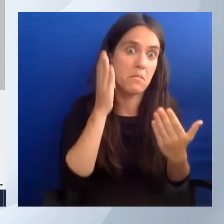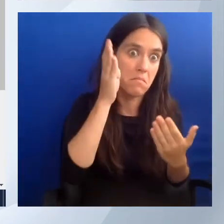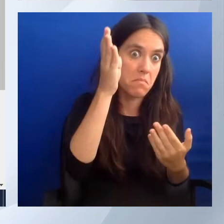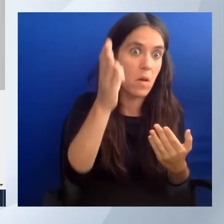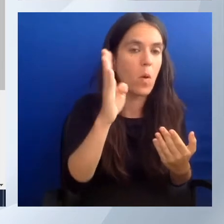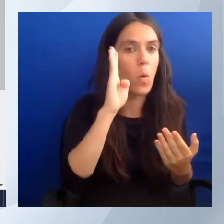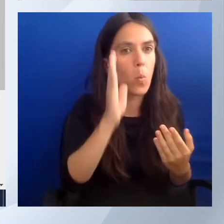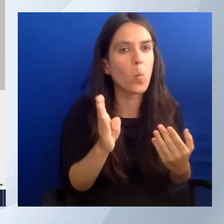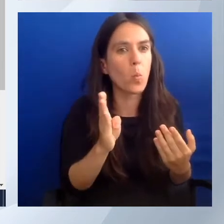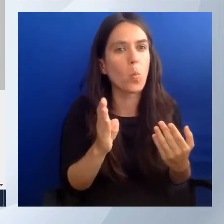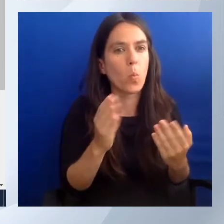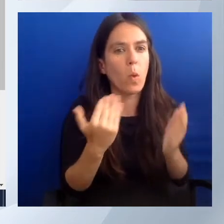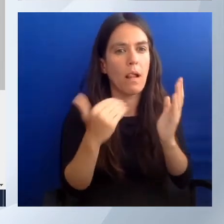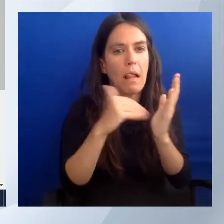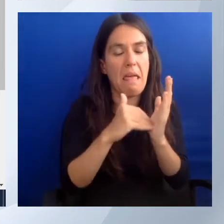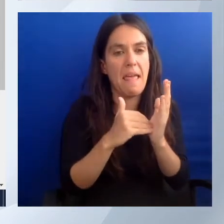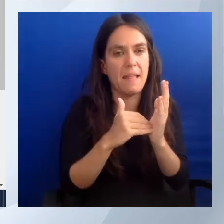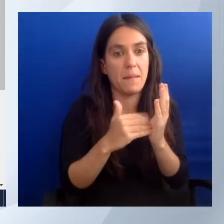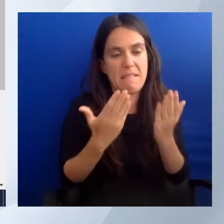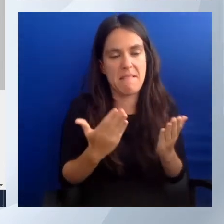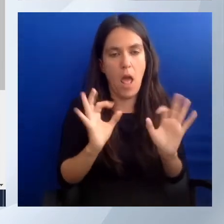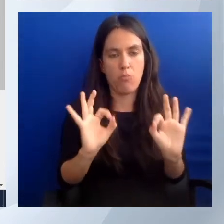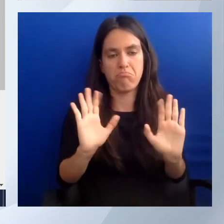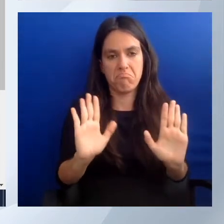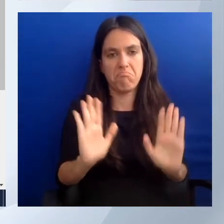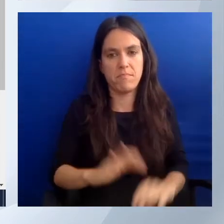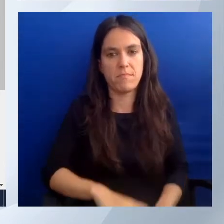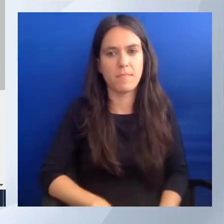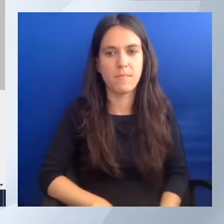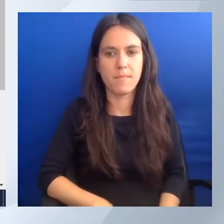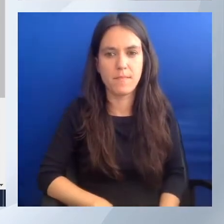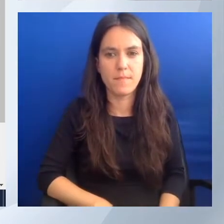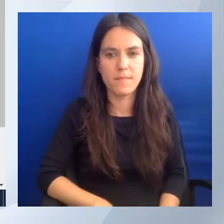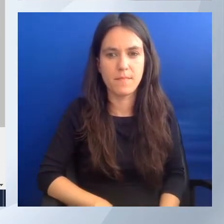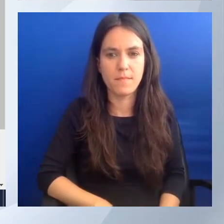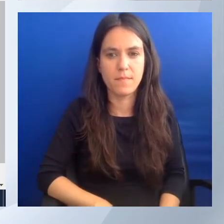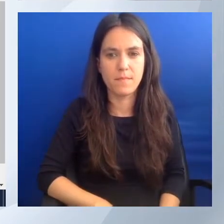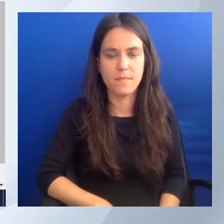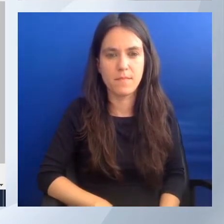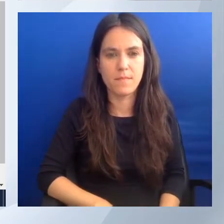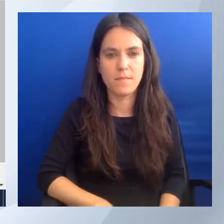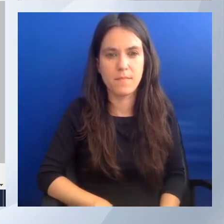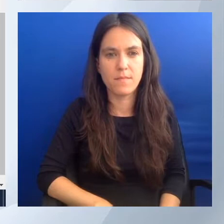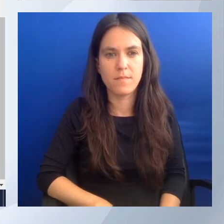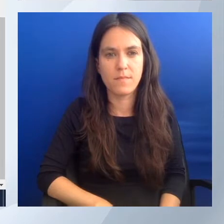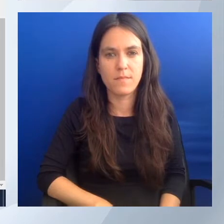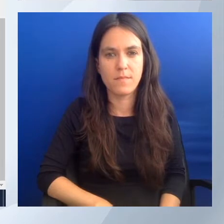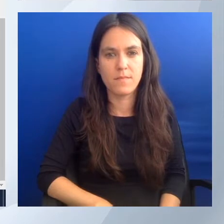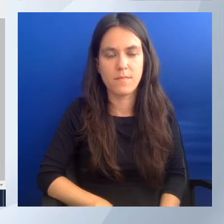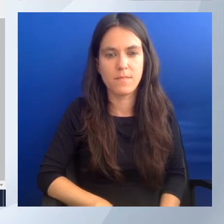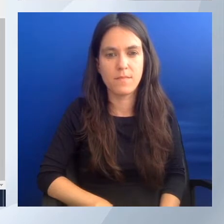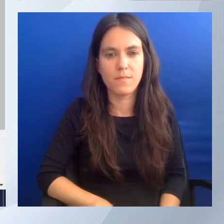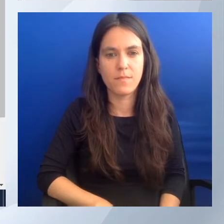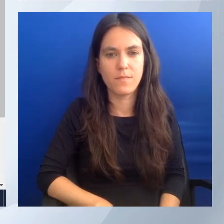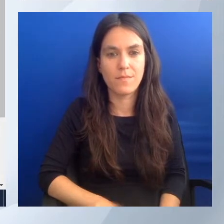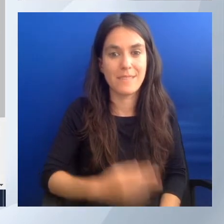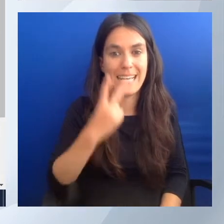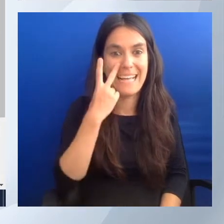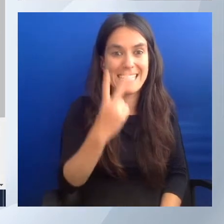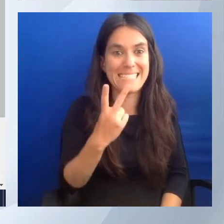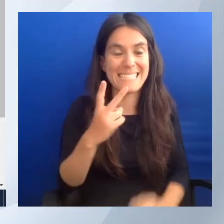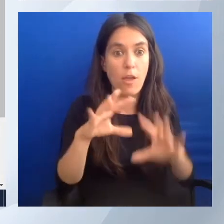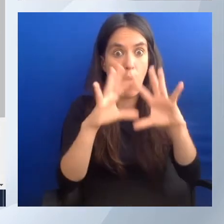time, but not for now. And what you can do here is you can configure all the configuration that you'll need. So you